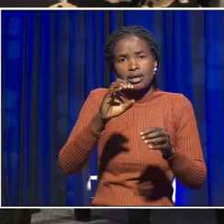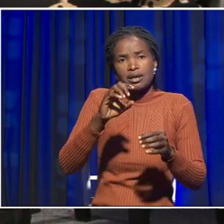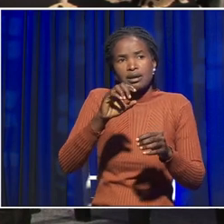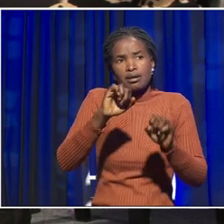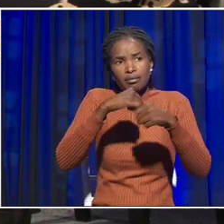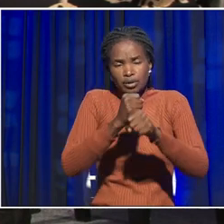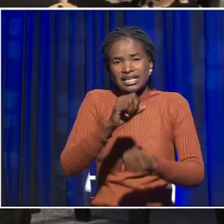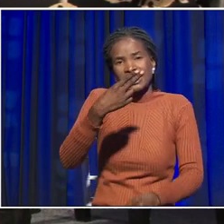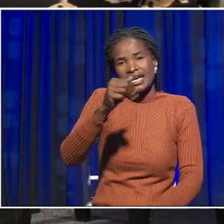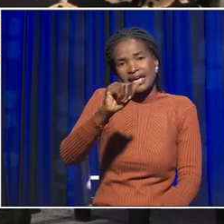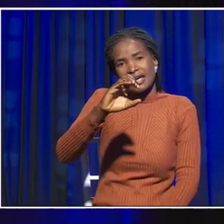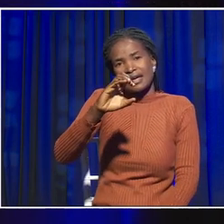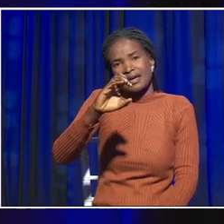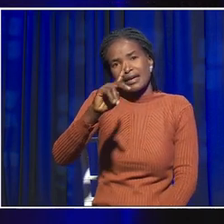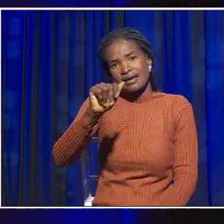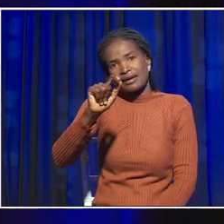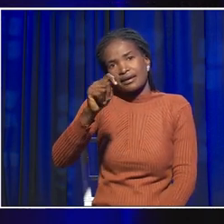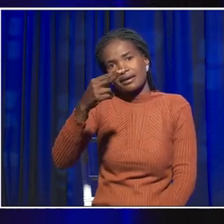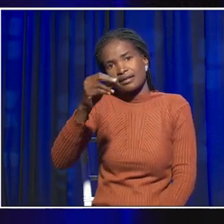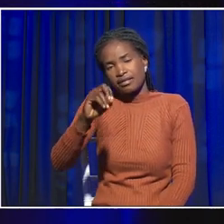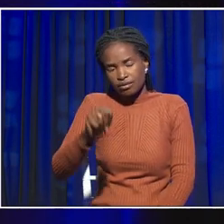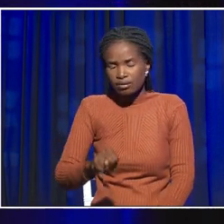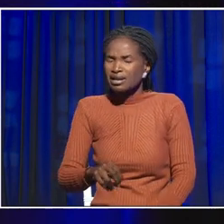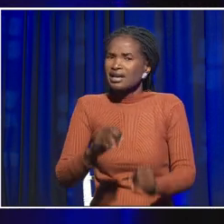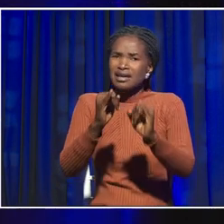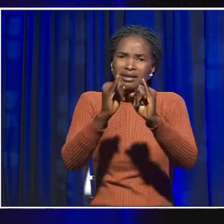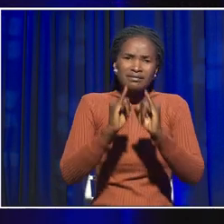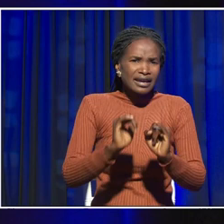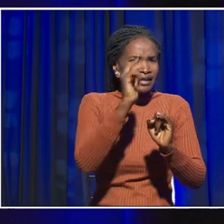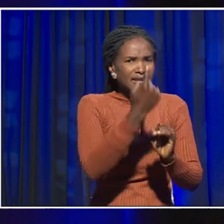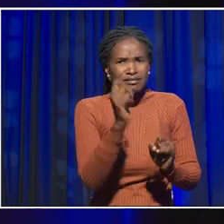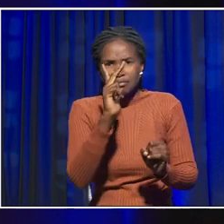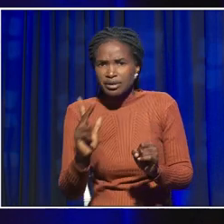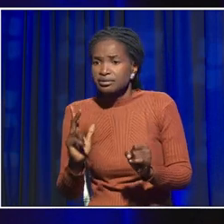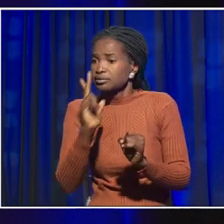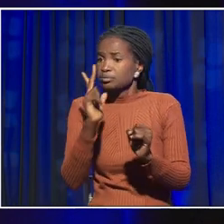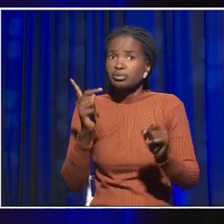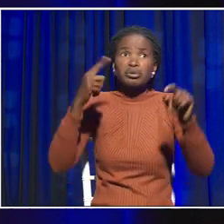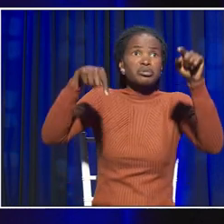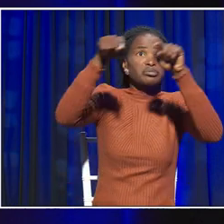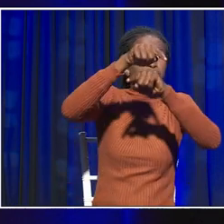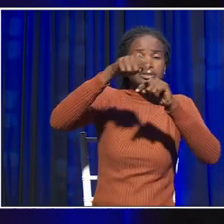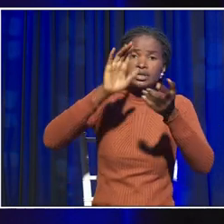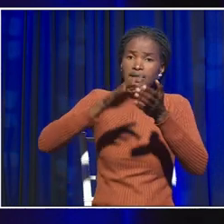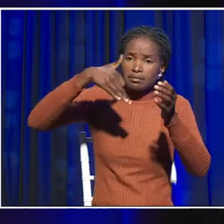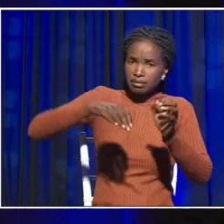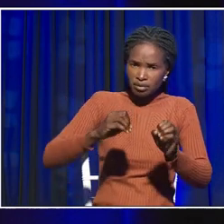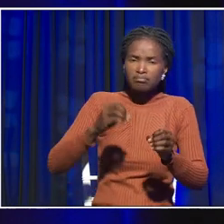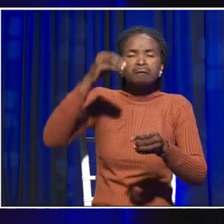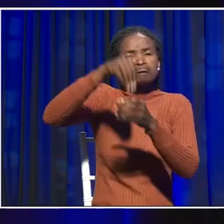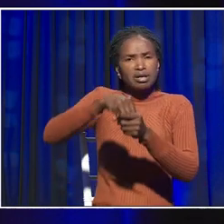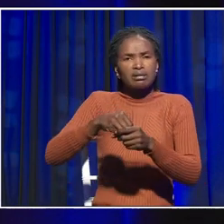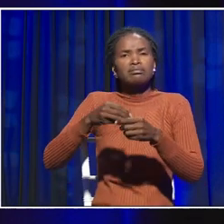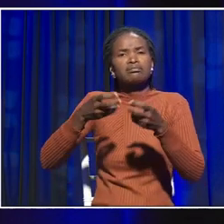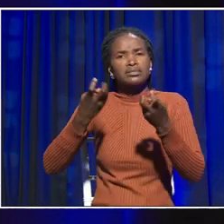In that case, you can invite anyone, and even Namibians who are not maybe here, they're abroad, can participate. And for sure,